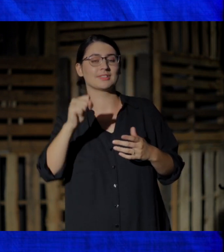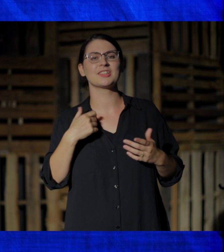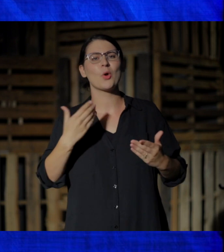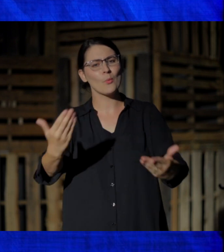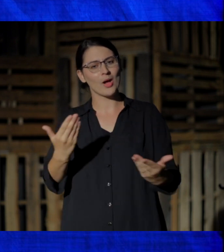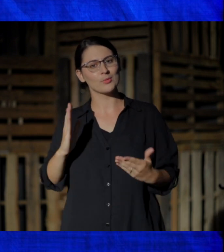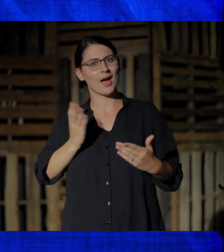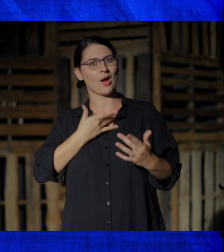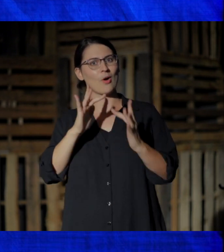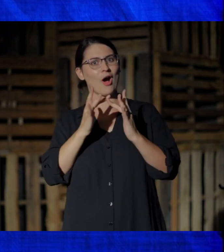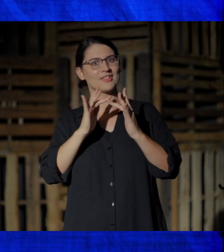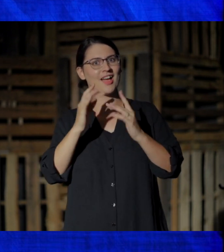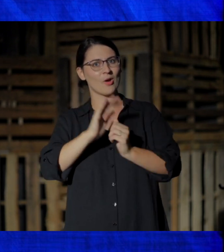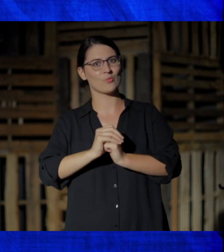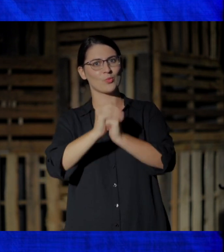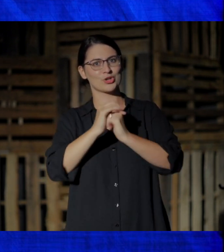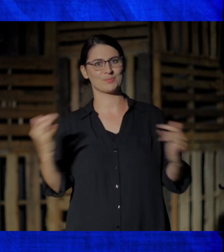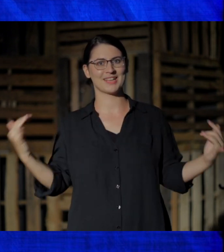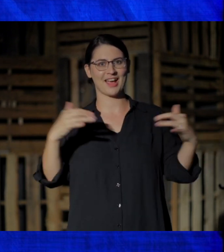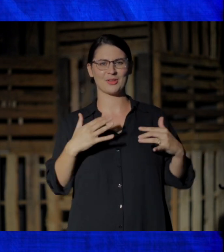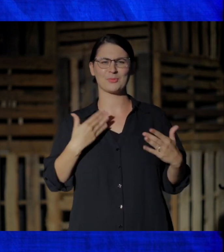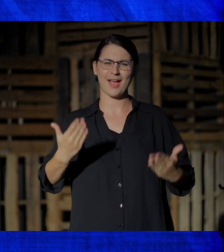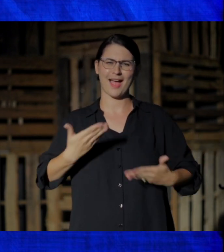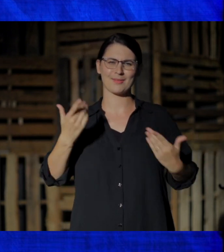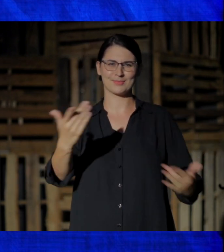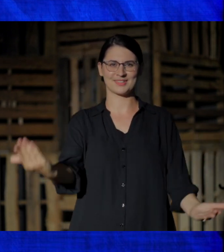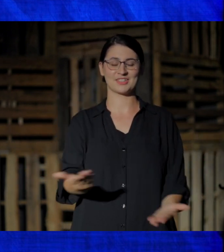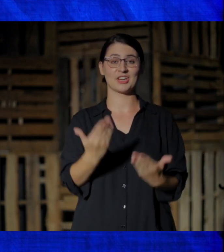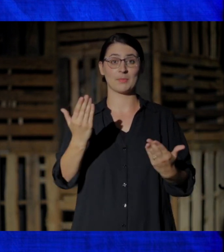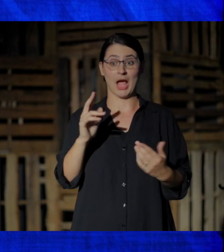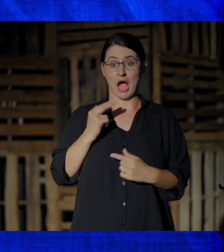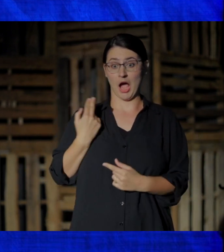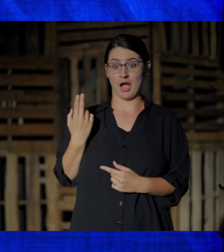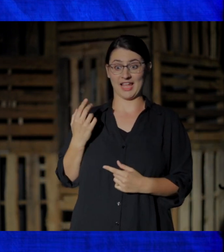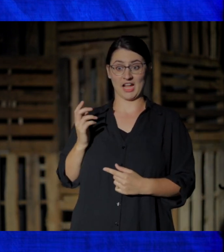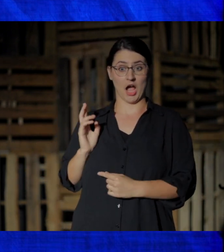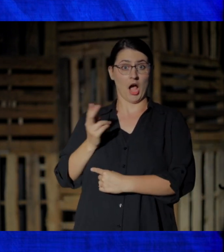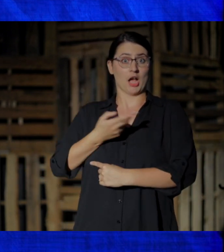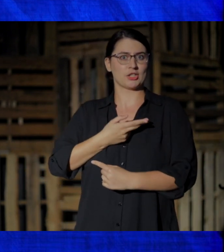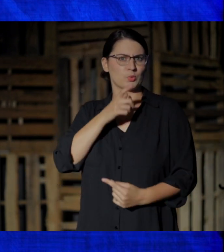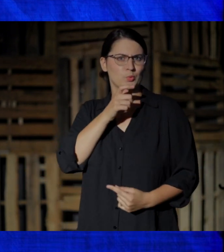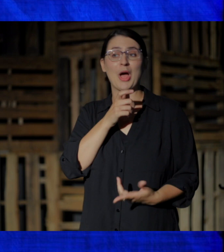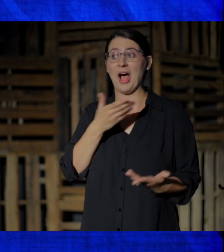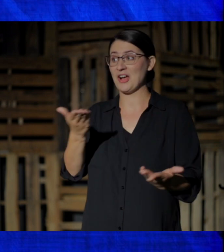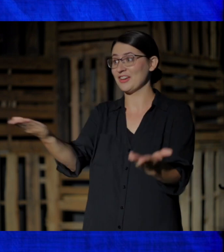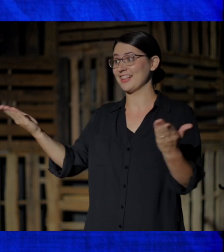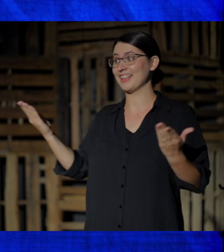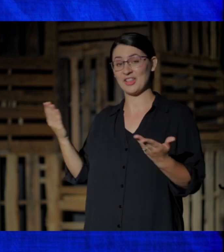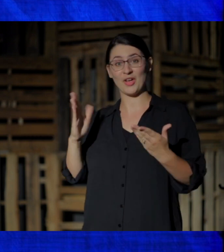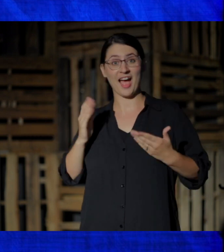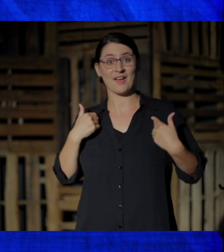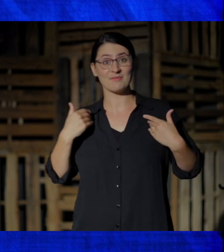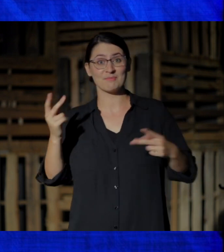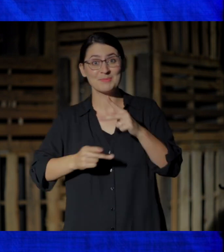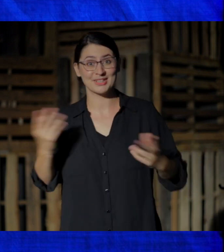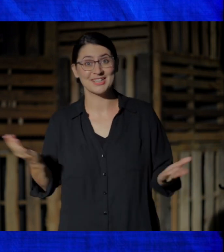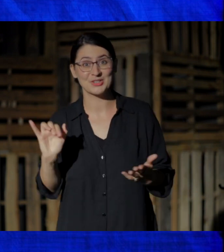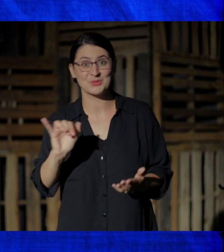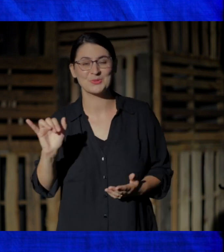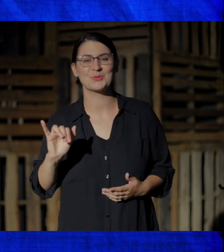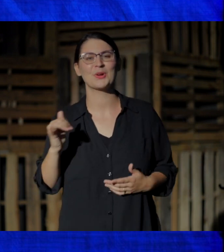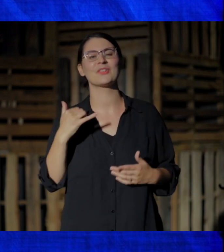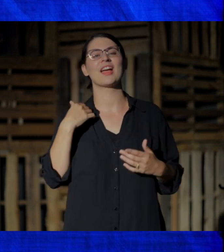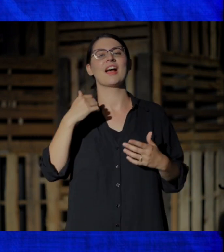online worship gathering. We're so glad you joined us. And by us, it's not just me here in our band, but there's people here in our building. We record this